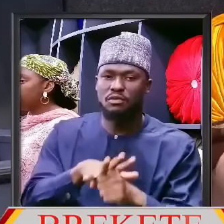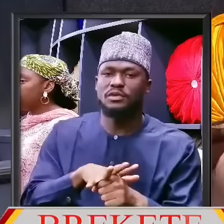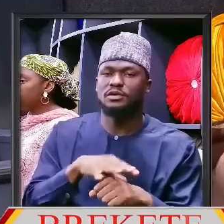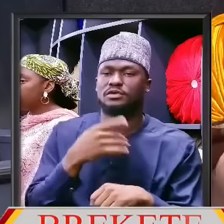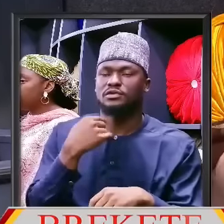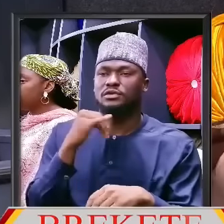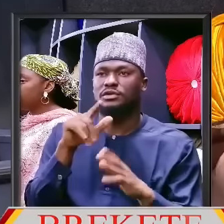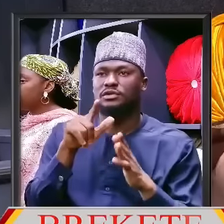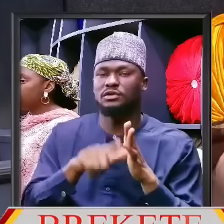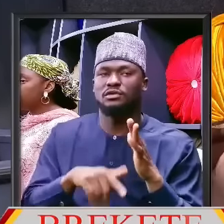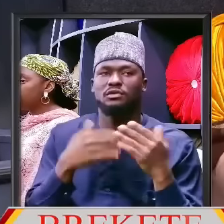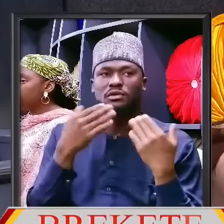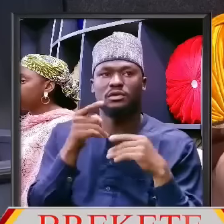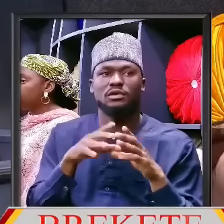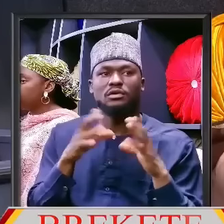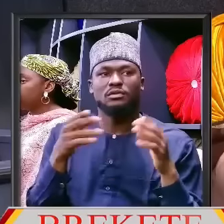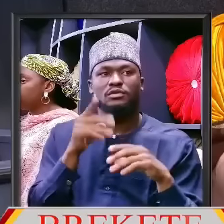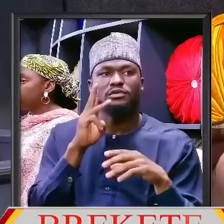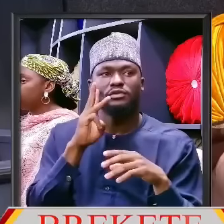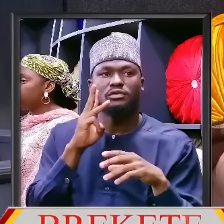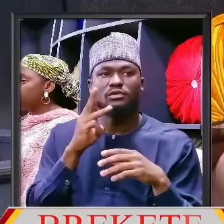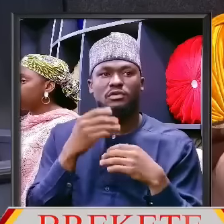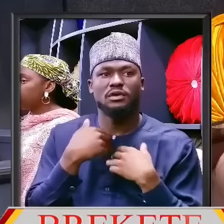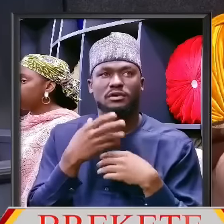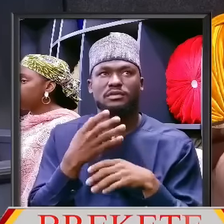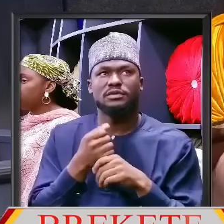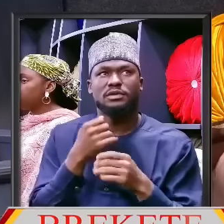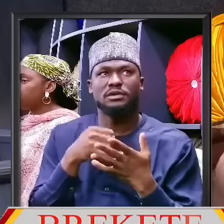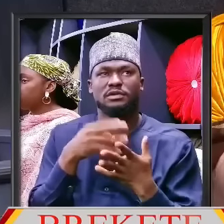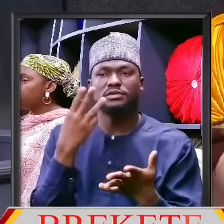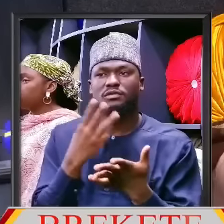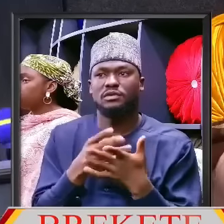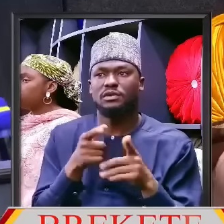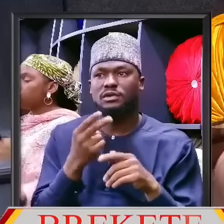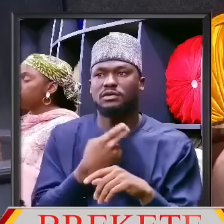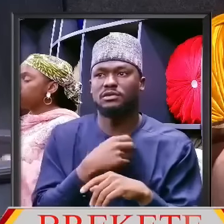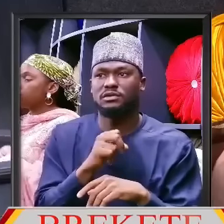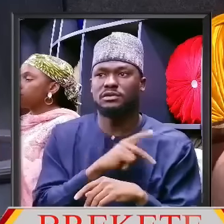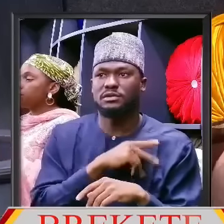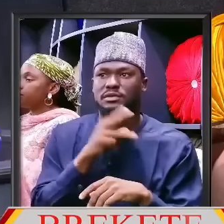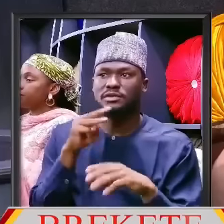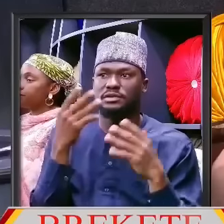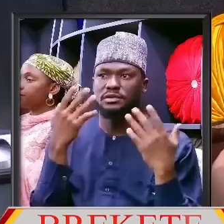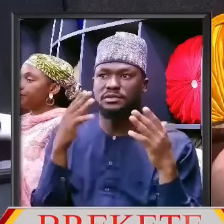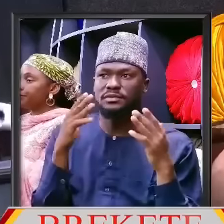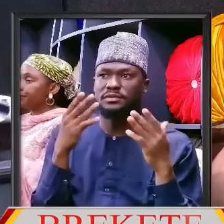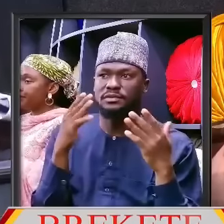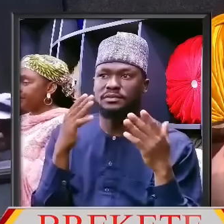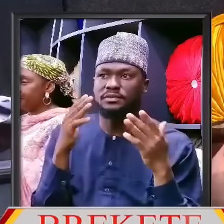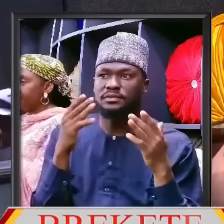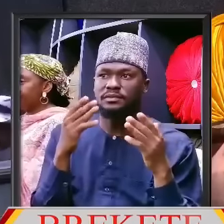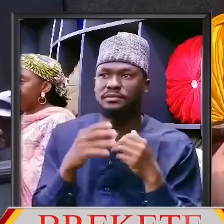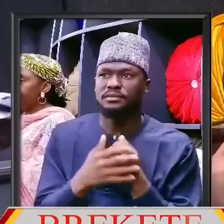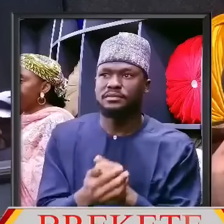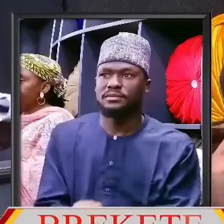So I beg, thank you very much. You handle them well. Make we appreciate consultant. Thank you, sir.